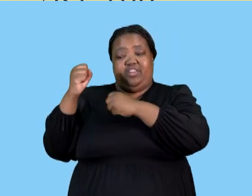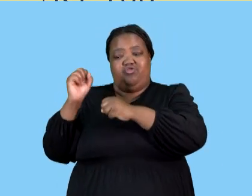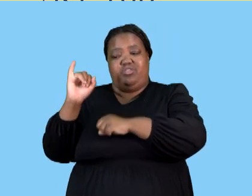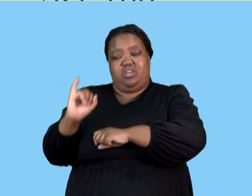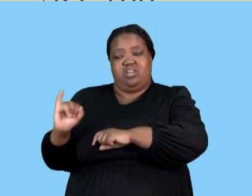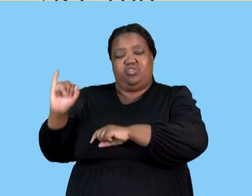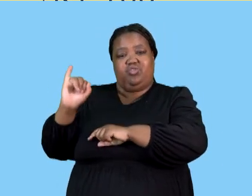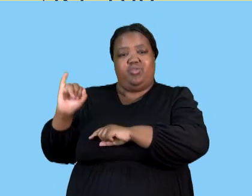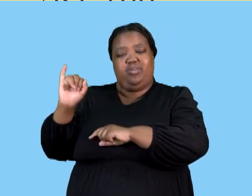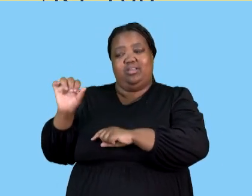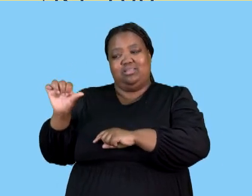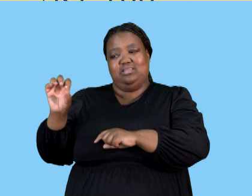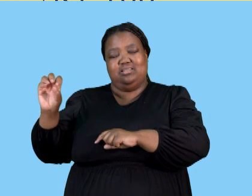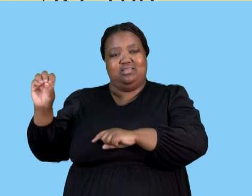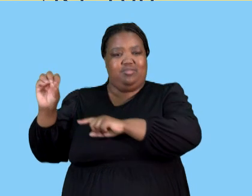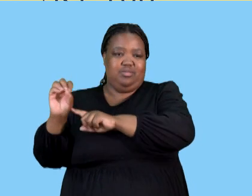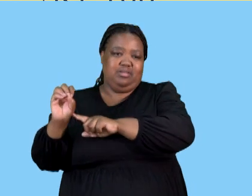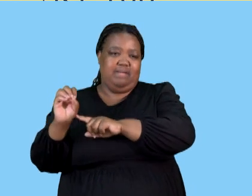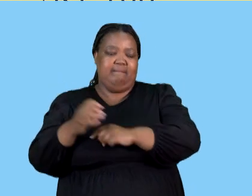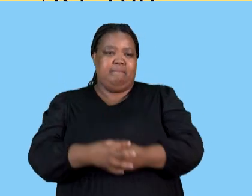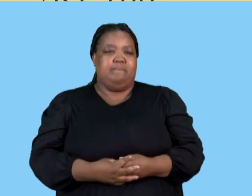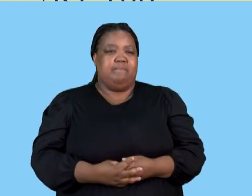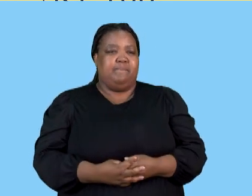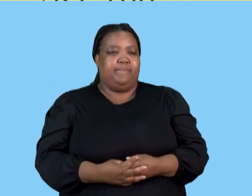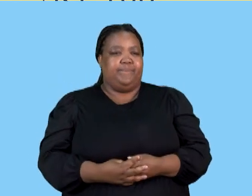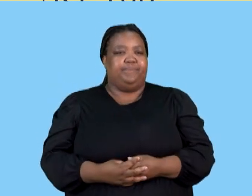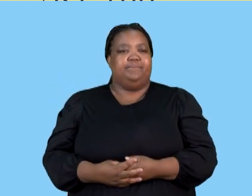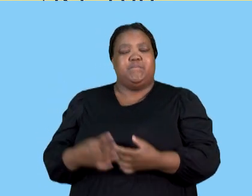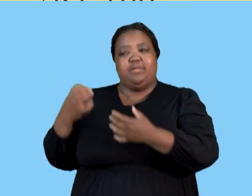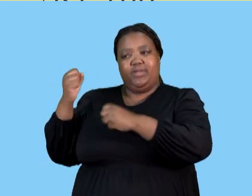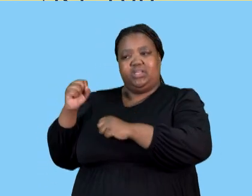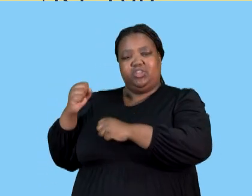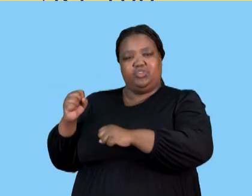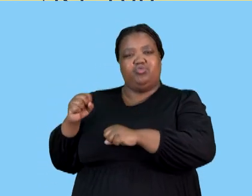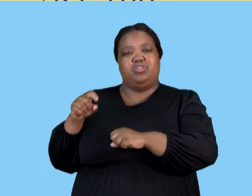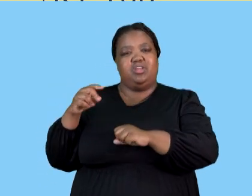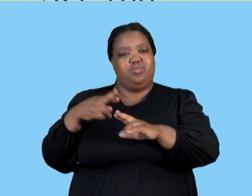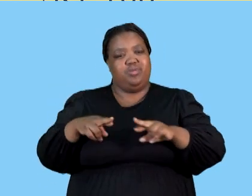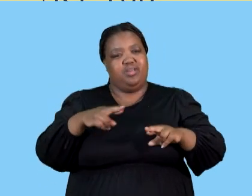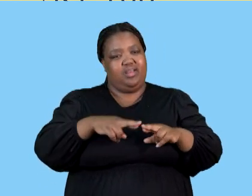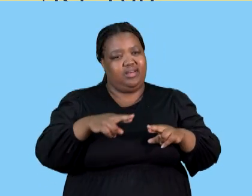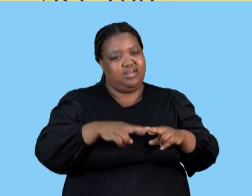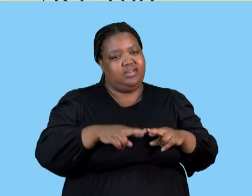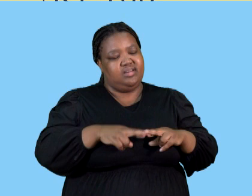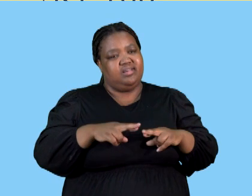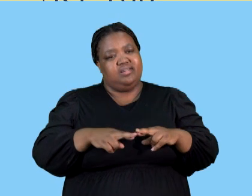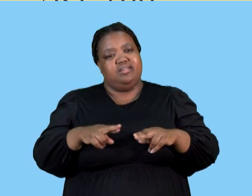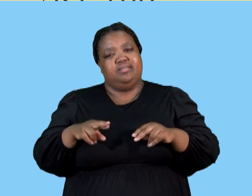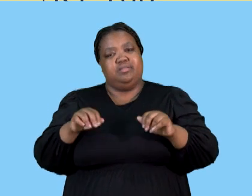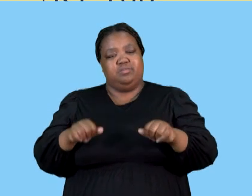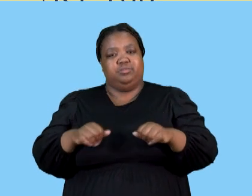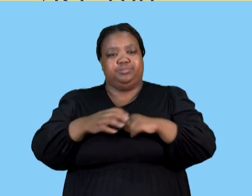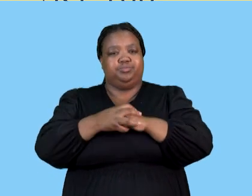The factory insurance, 600, we also bring factory insurance, there it is. Factory rent,